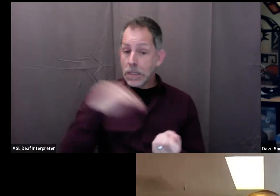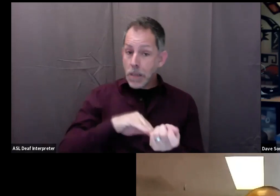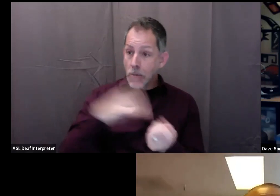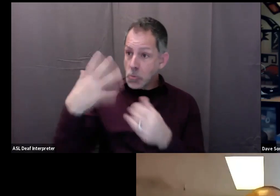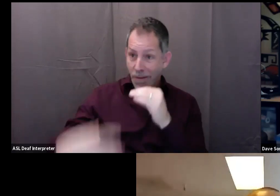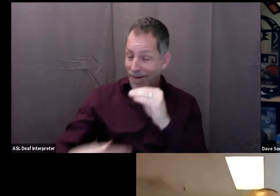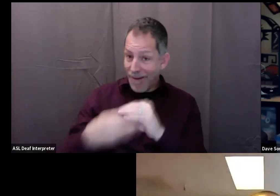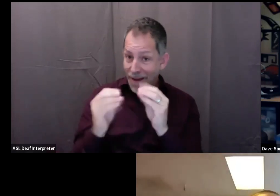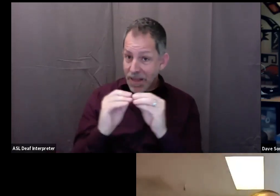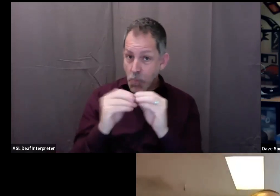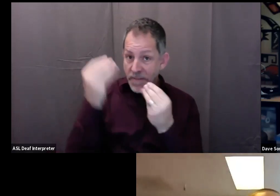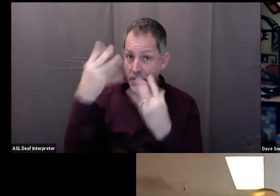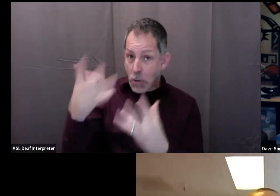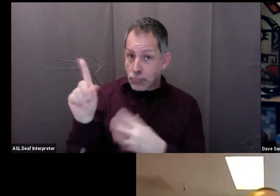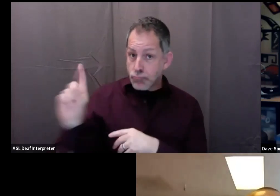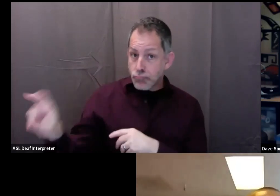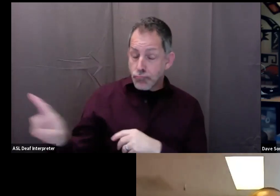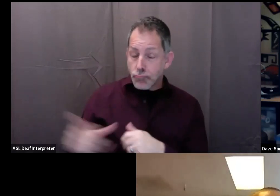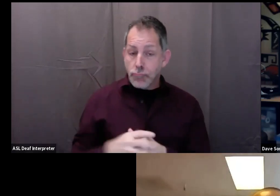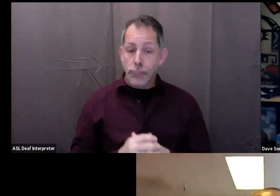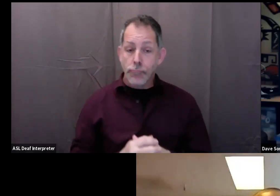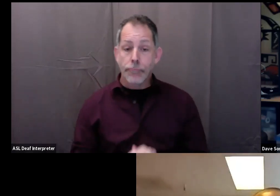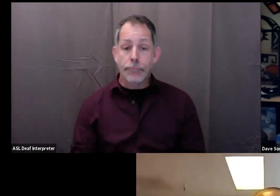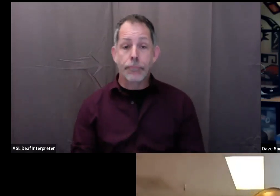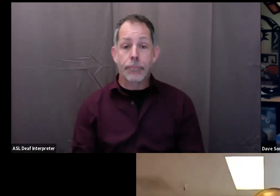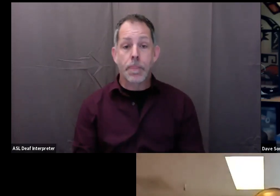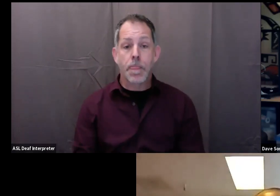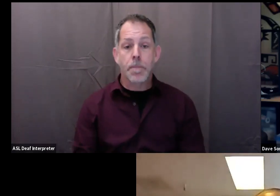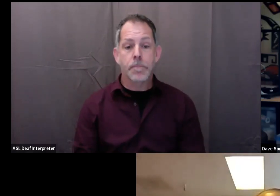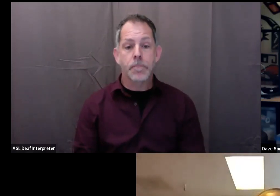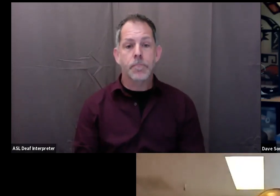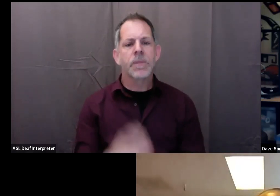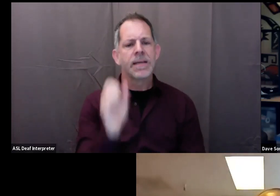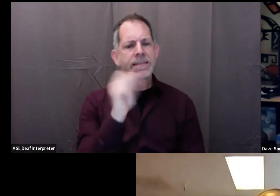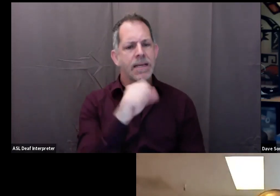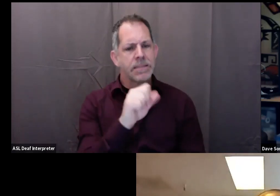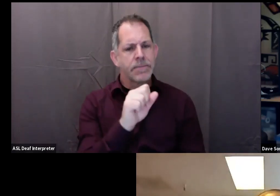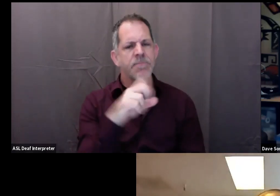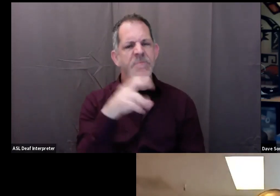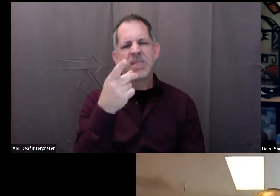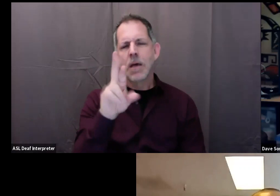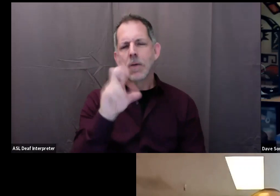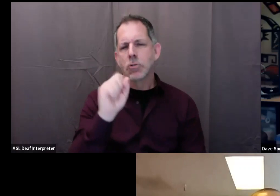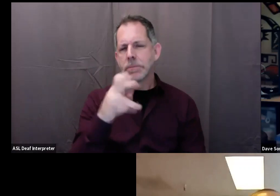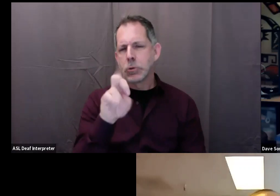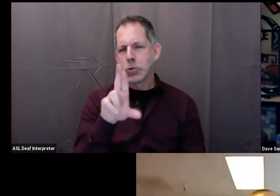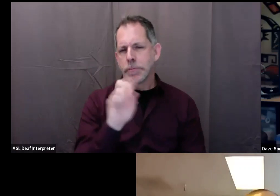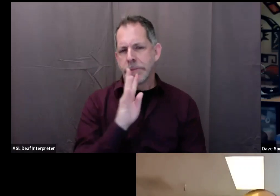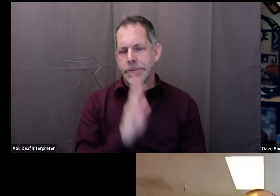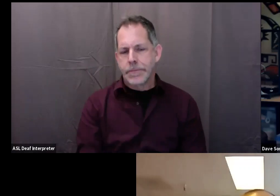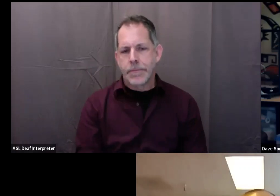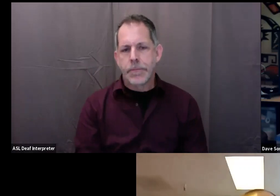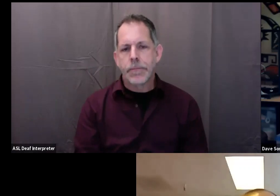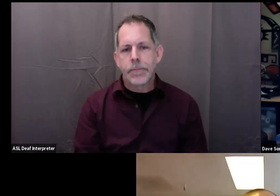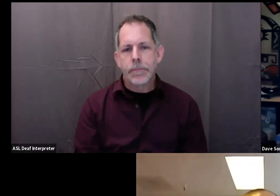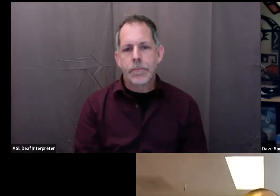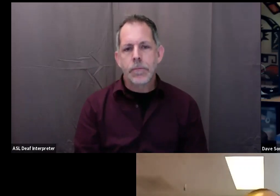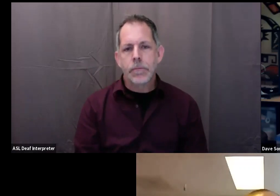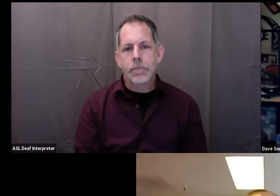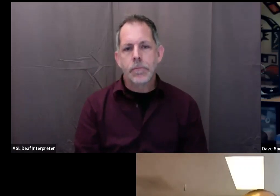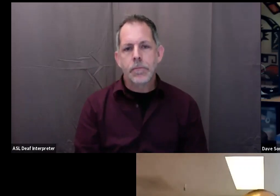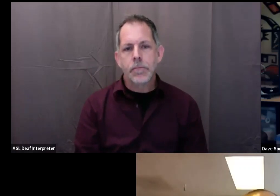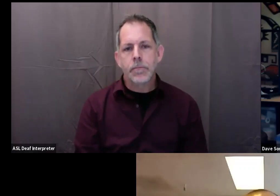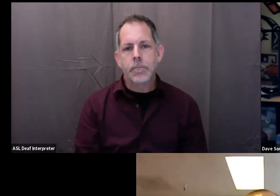Yes, and you know, certainly there are elements of what Pierce County